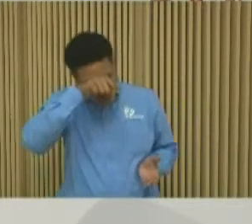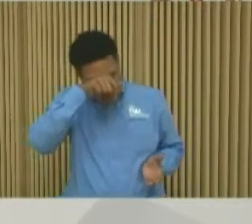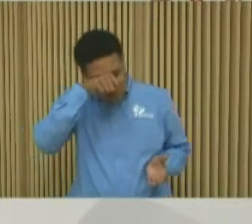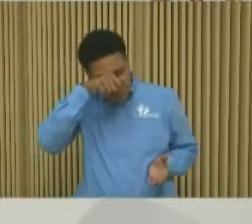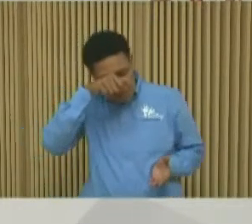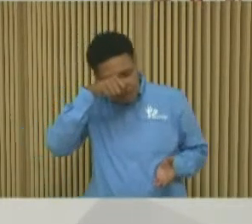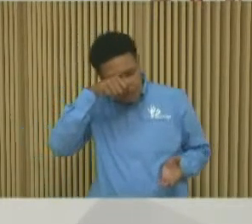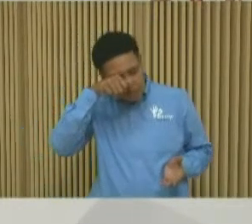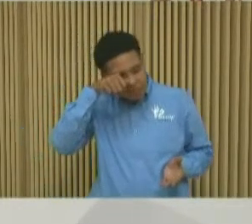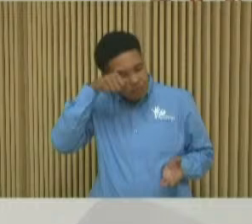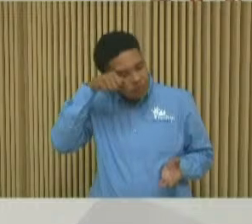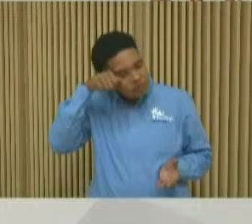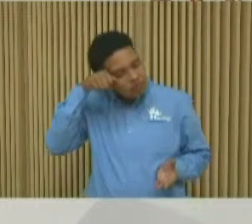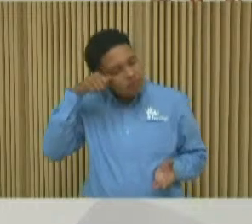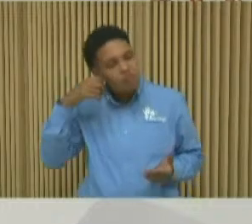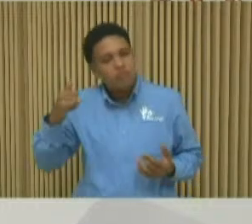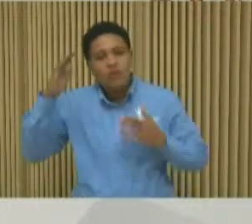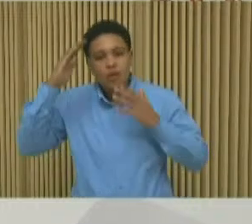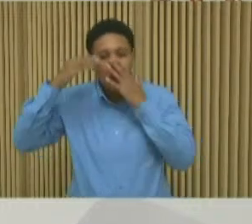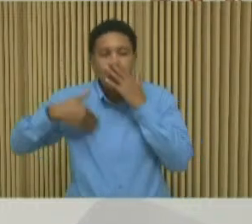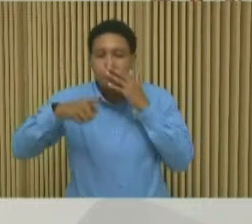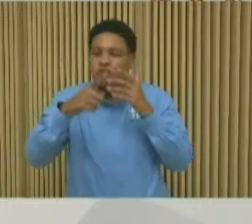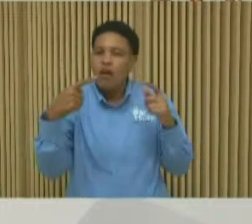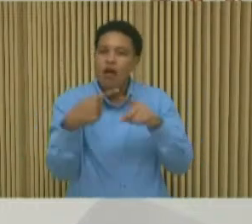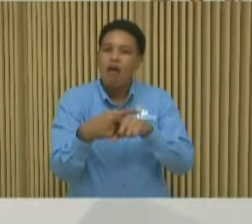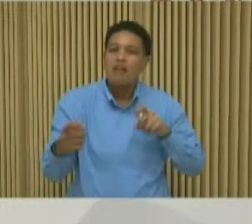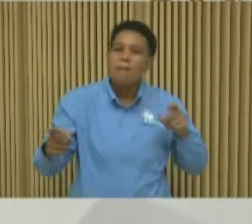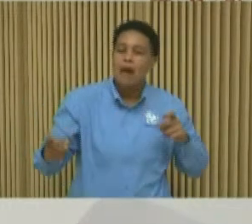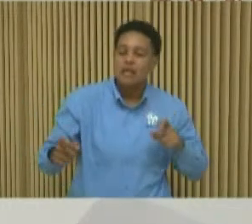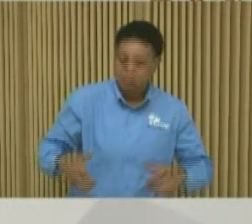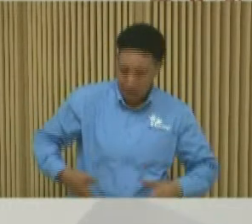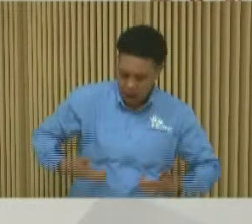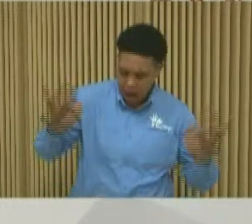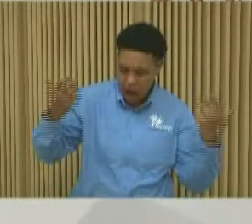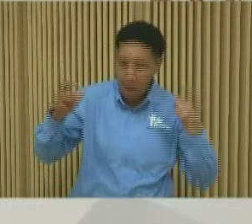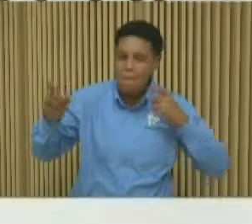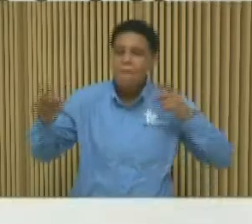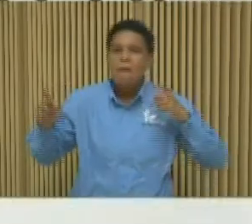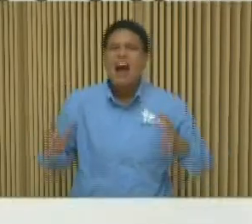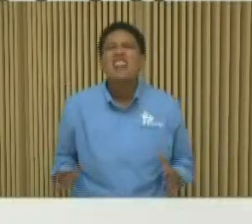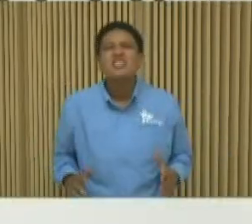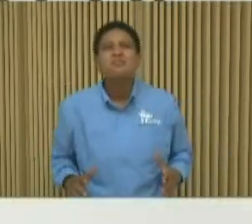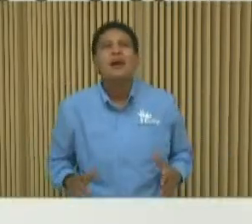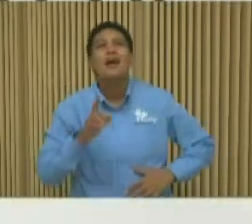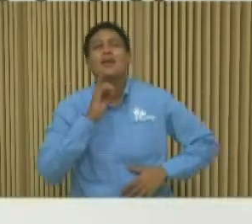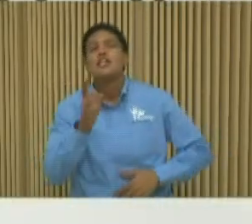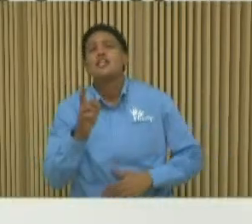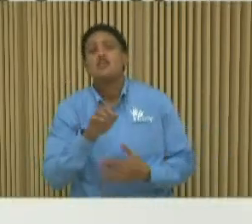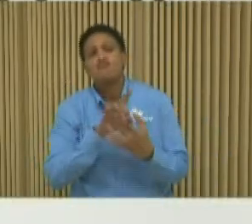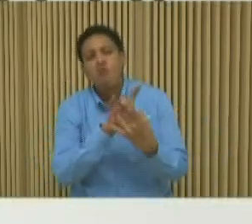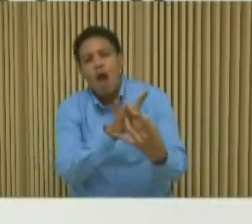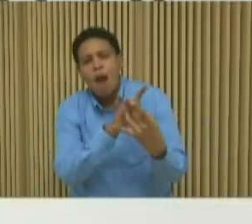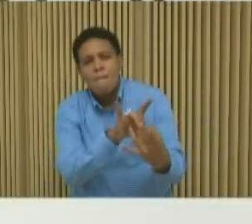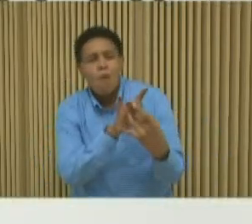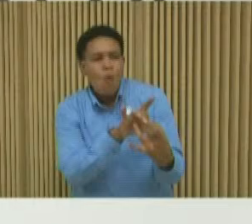to them conflict management, anger management, rapport